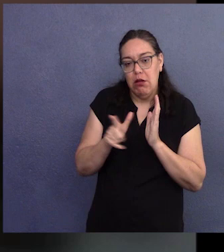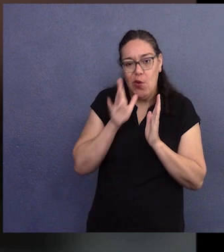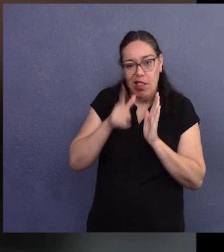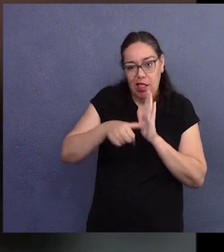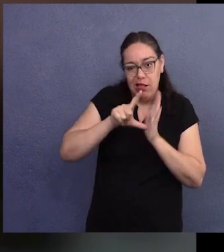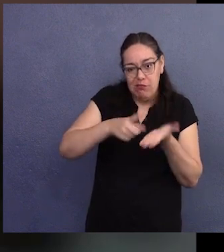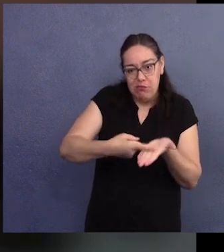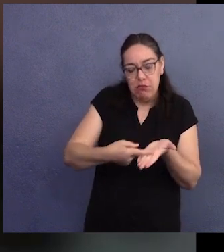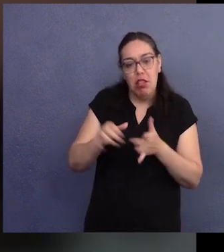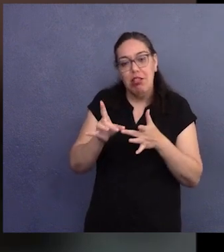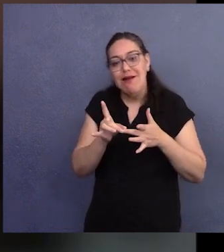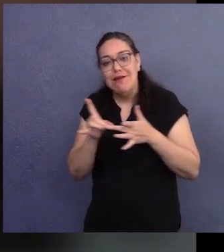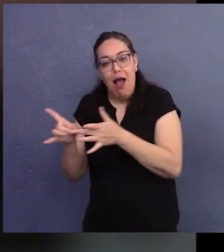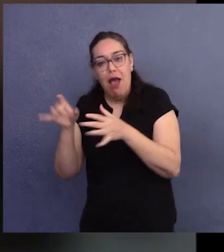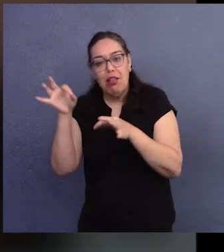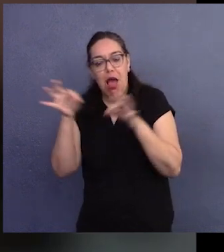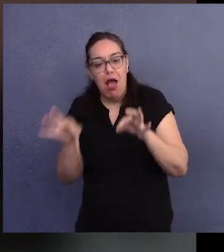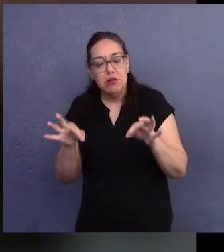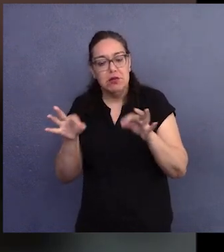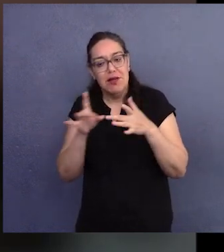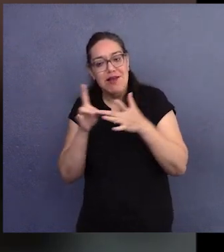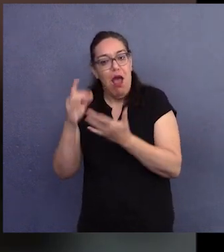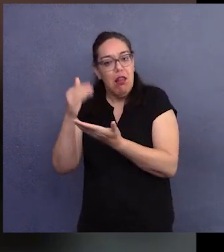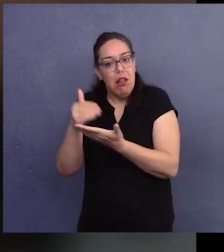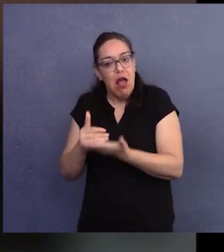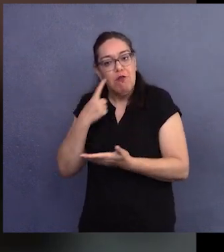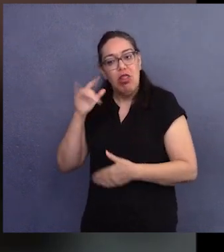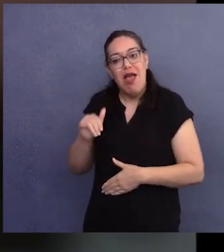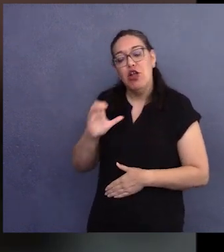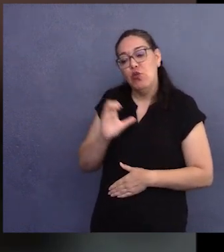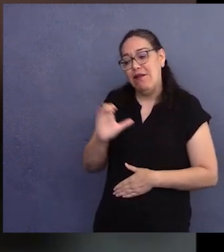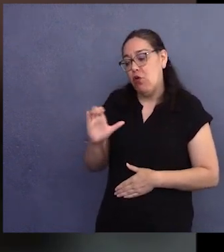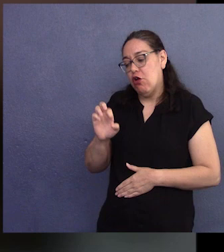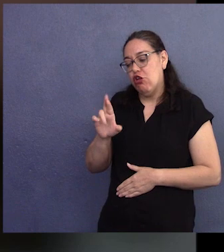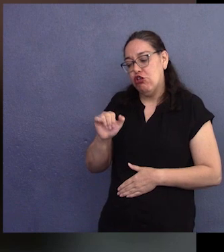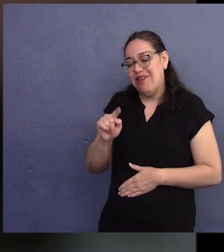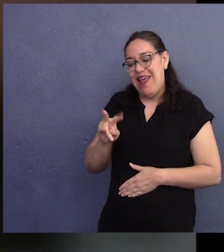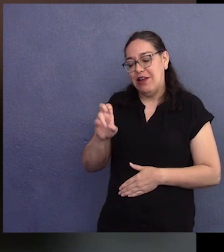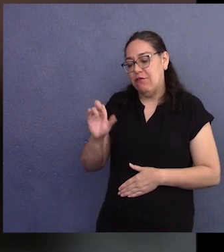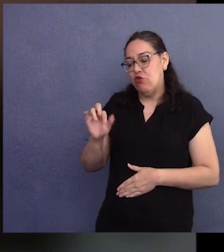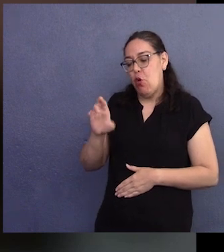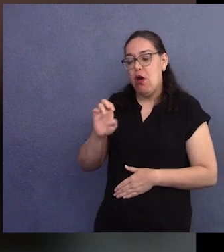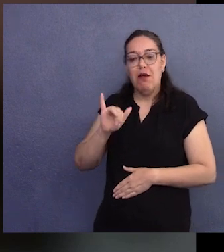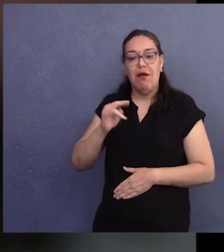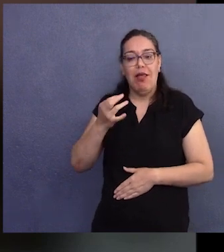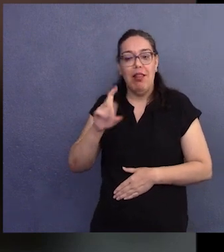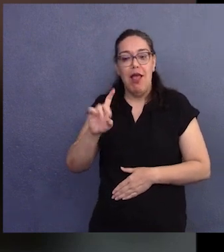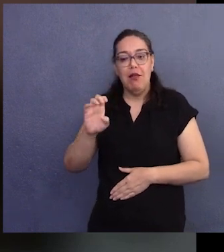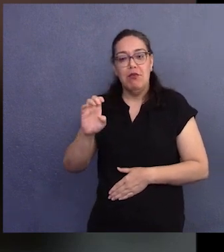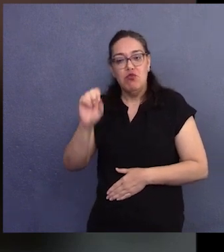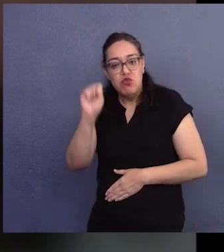over the guidelines of the Creative Core Inland SoCal program. We will